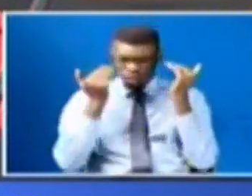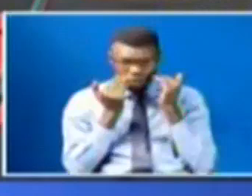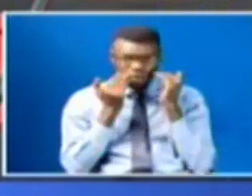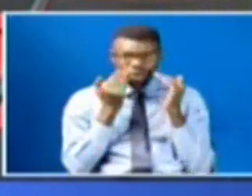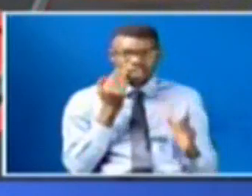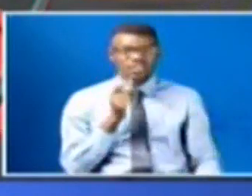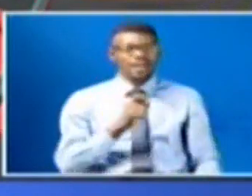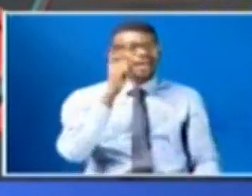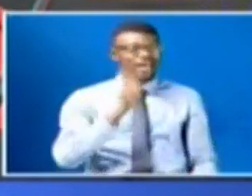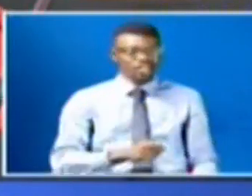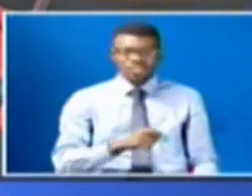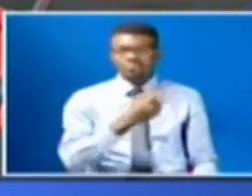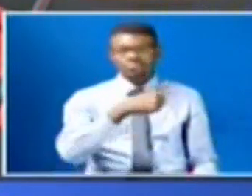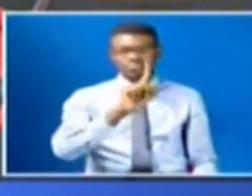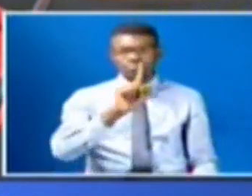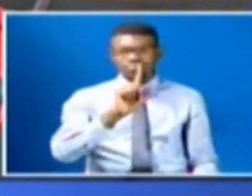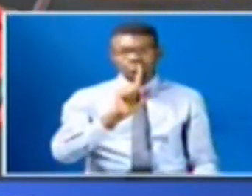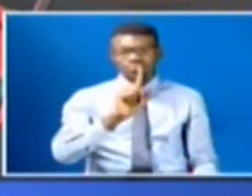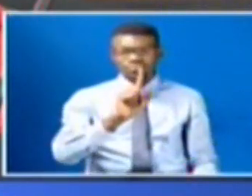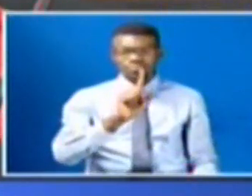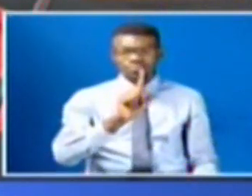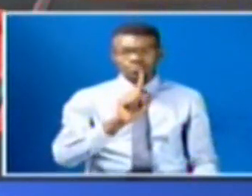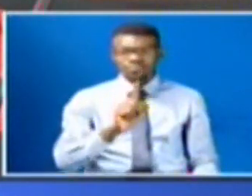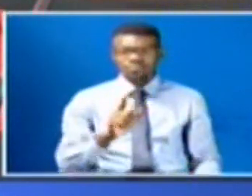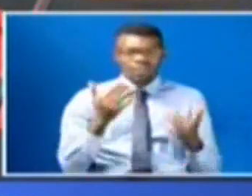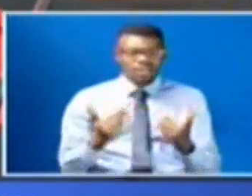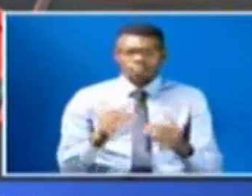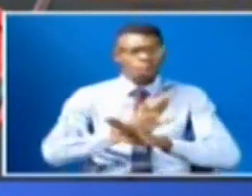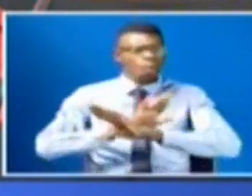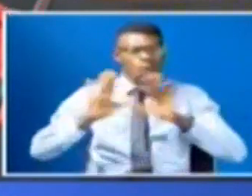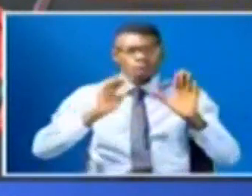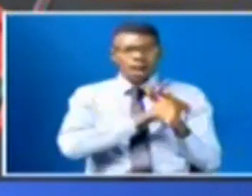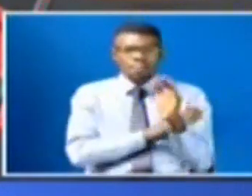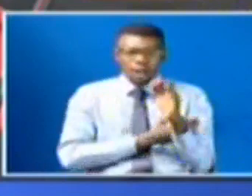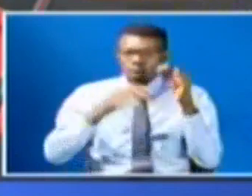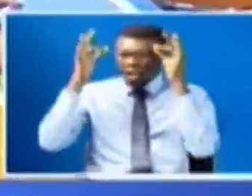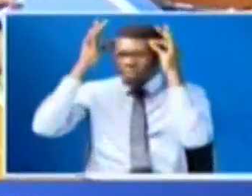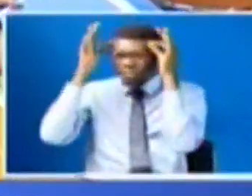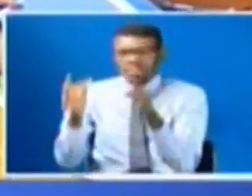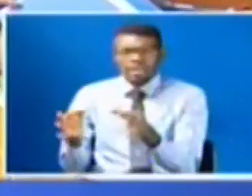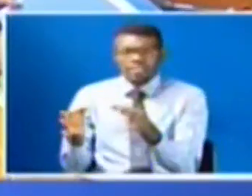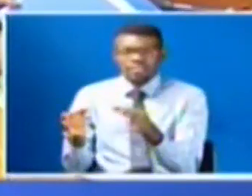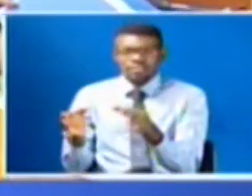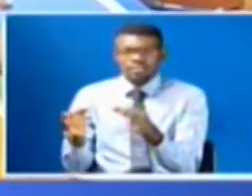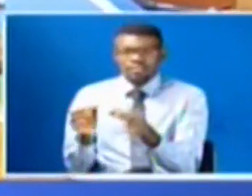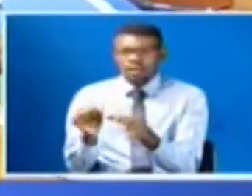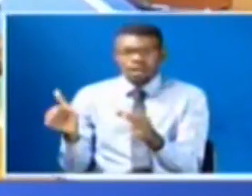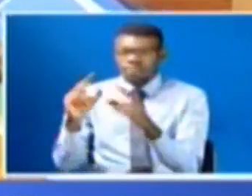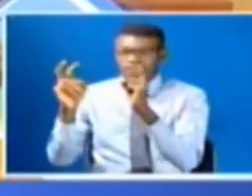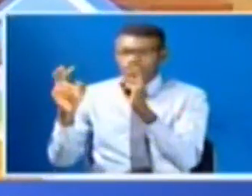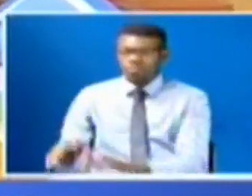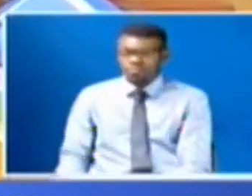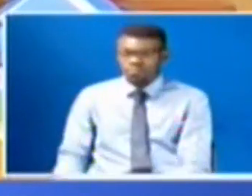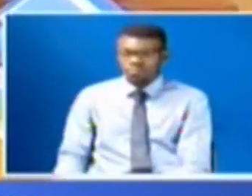a nullity, and as such, we have no jurisdiction to determine any other issue. The ruling, on grounds that the